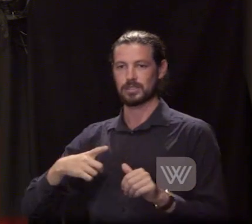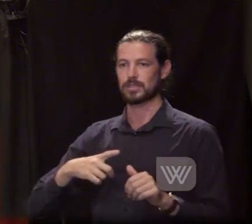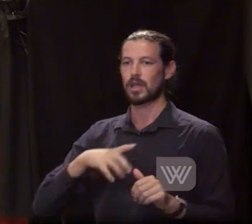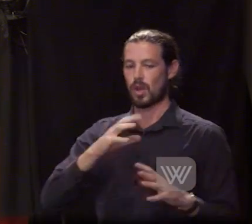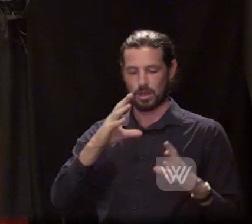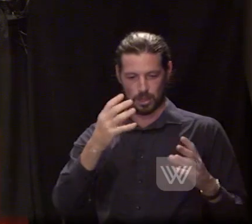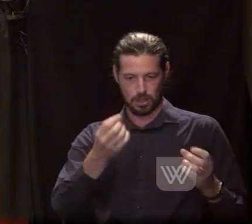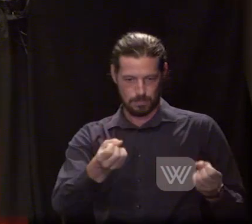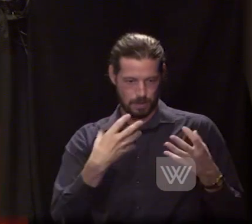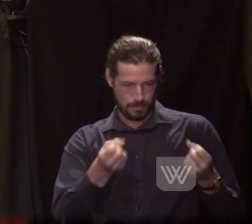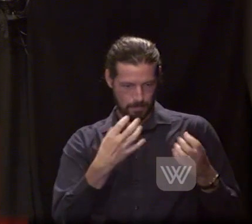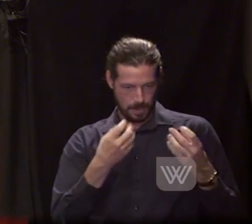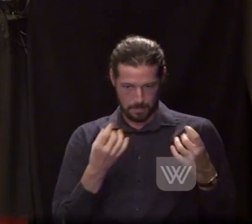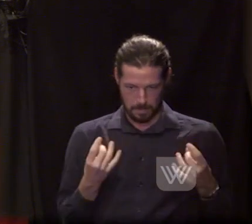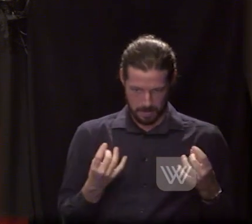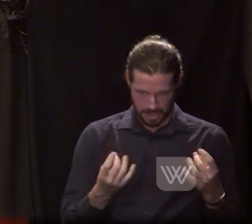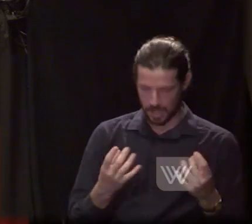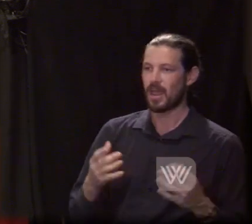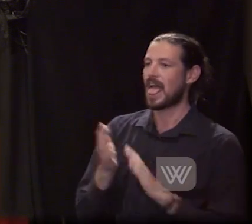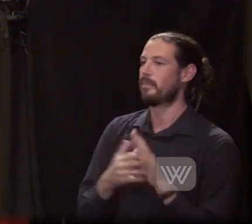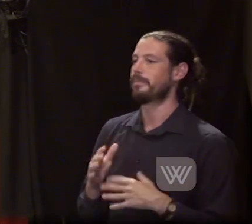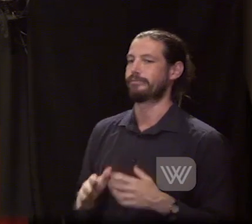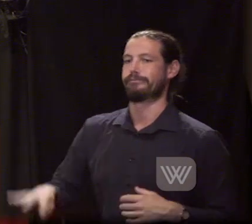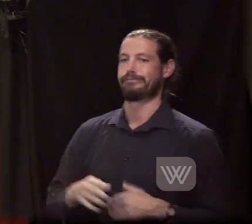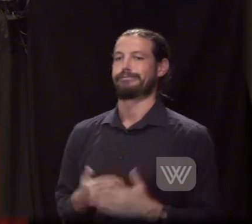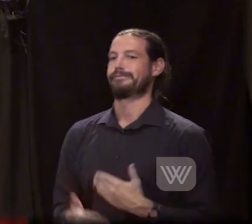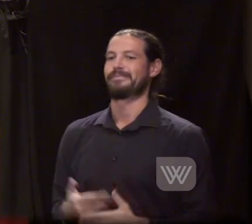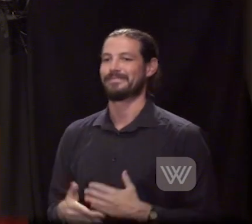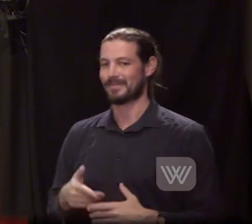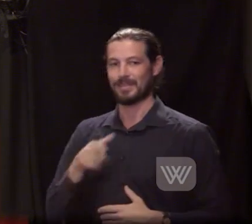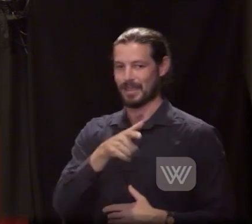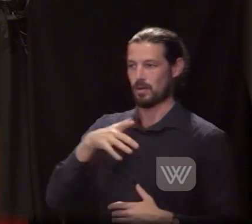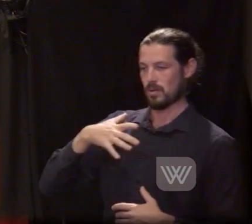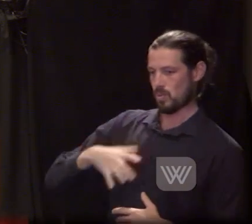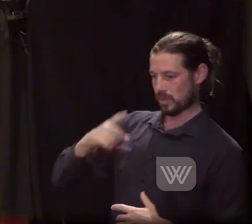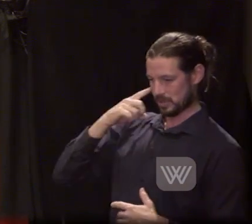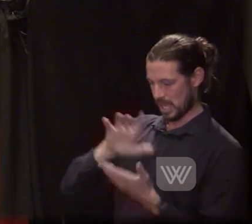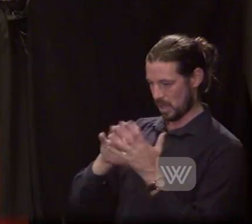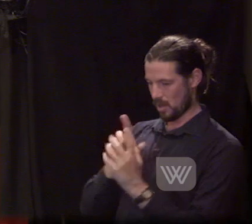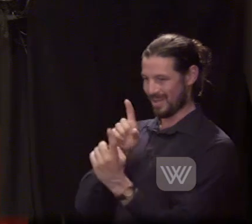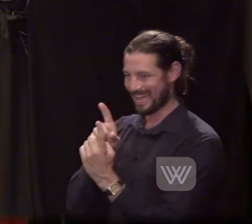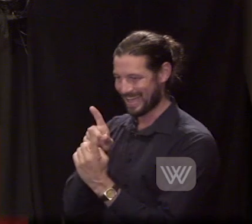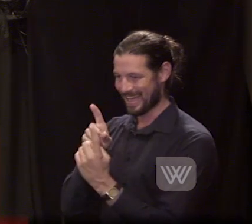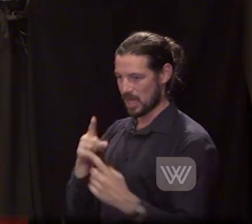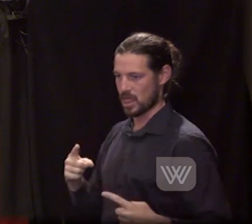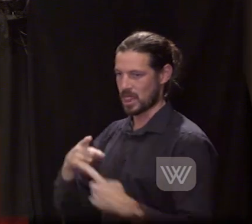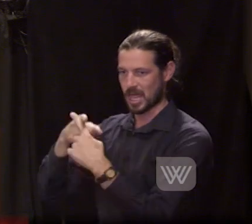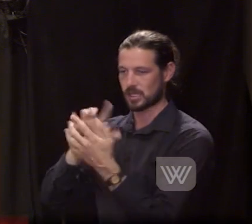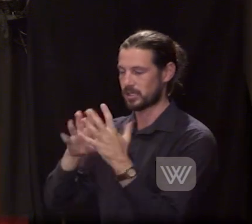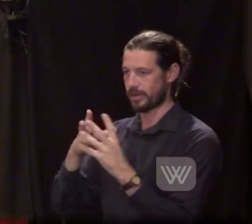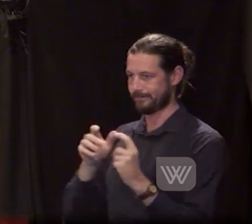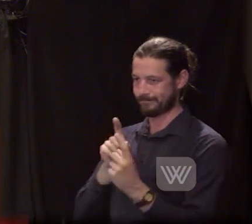bunch of, especially like decision making and problem solving. They wanted to know what, based on our backgrounds, how humans